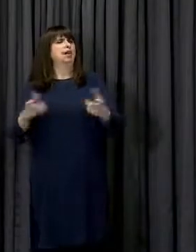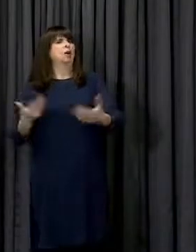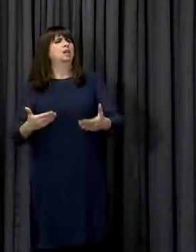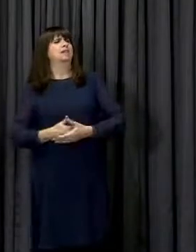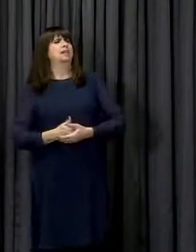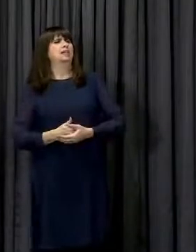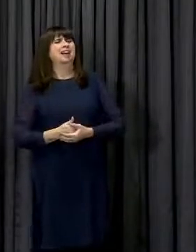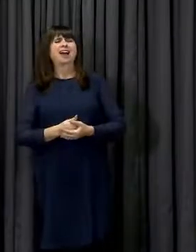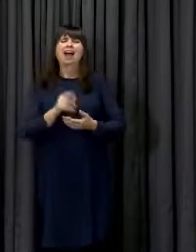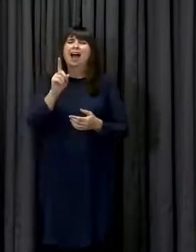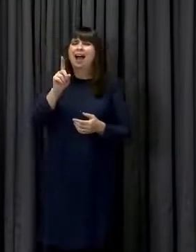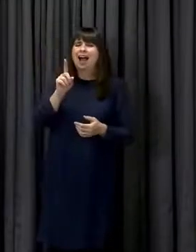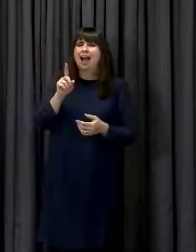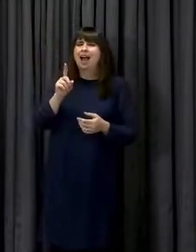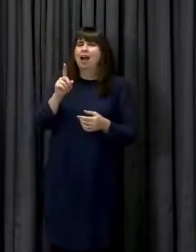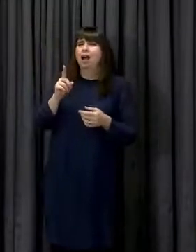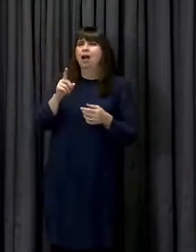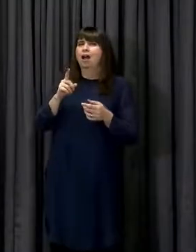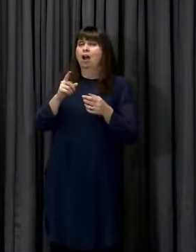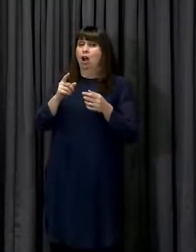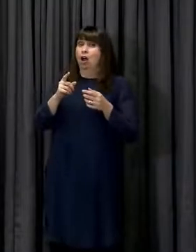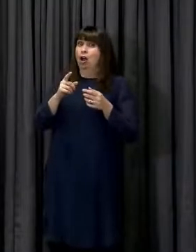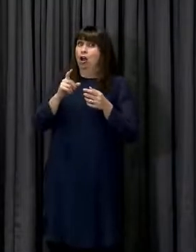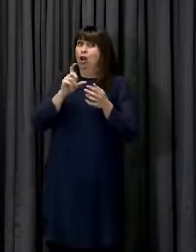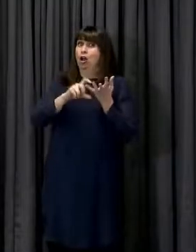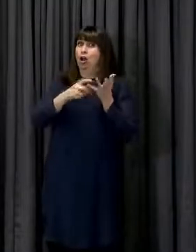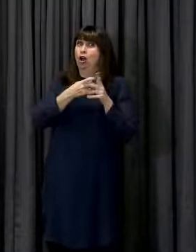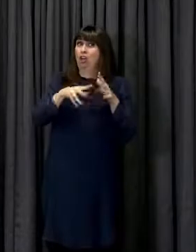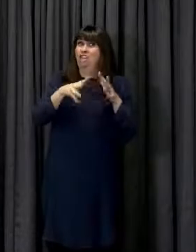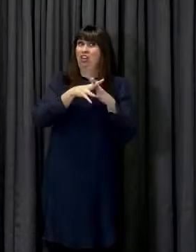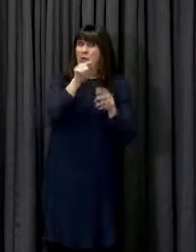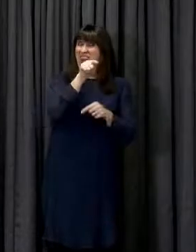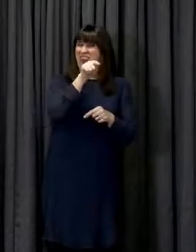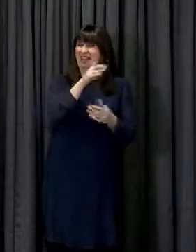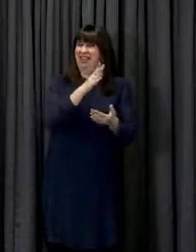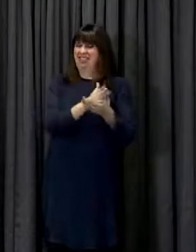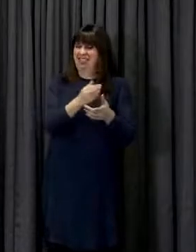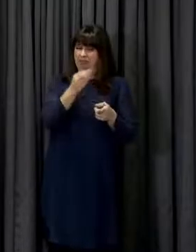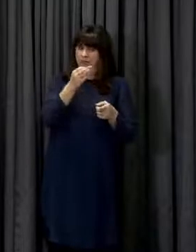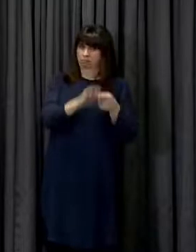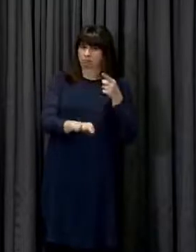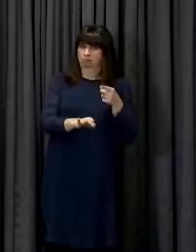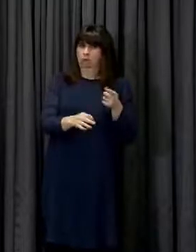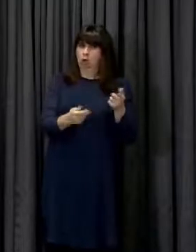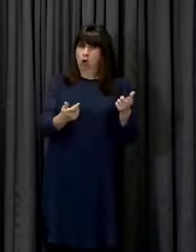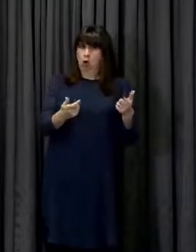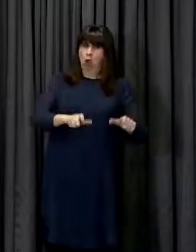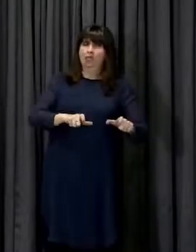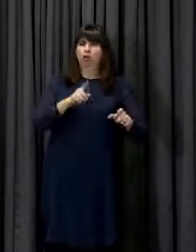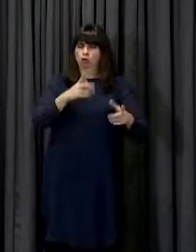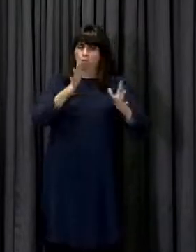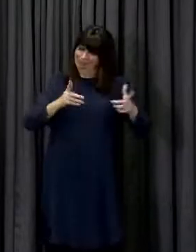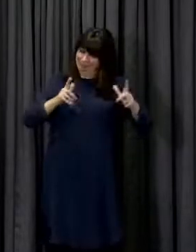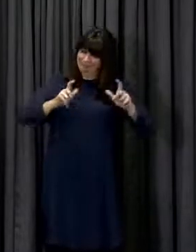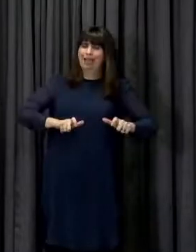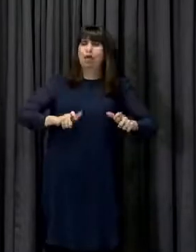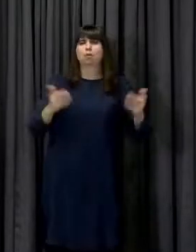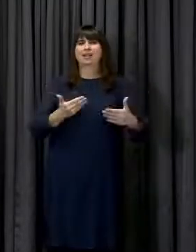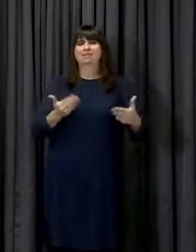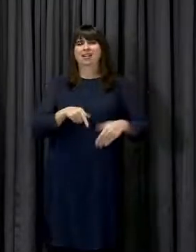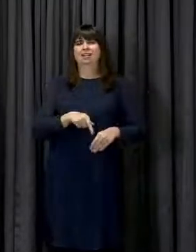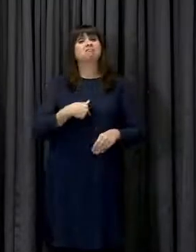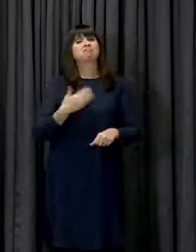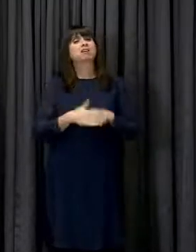about curfews, they often think about a whole restriction to leave your house after a certain time. And there hasn't been evidence presented to us that would be